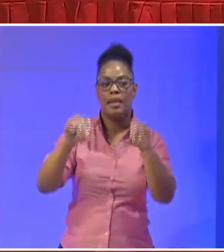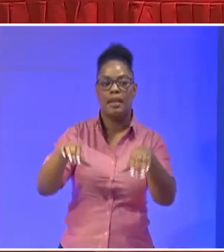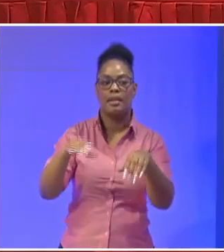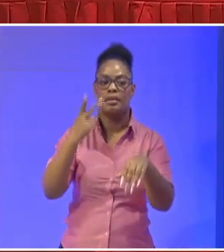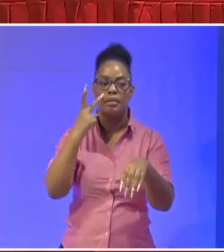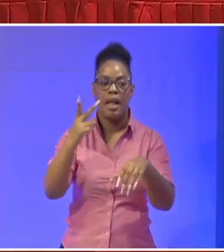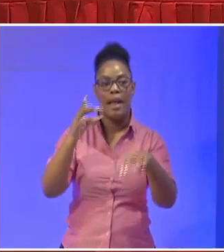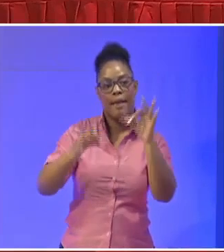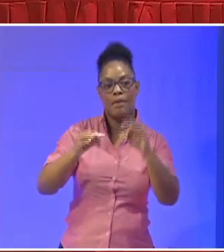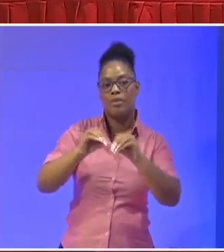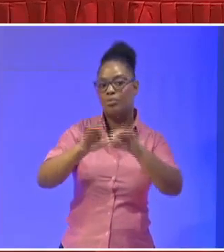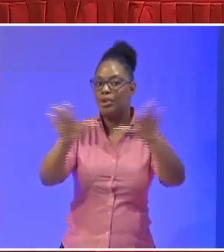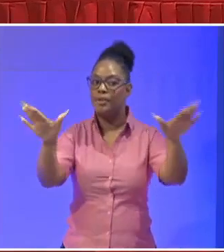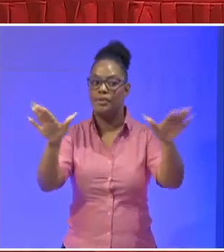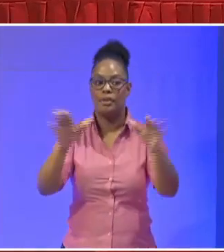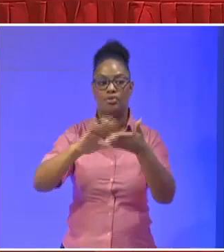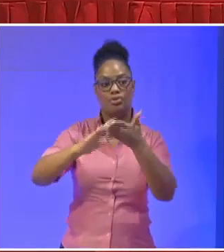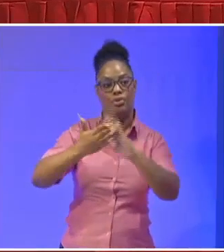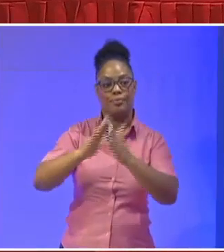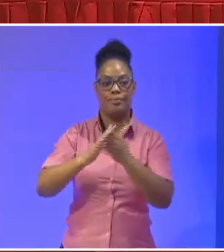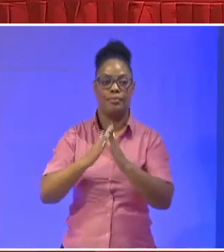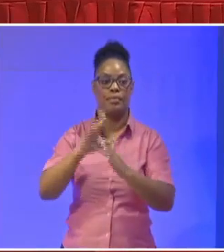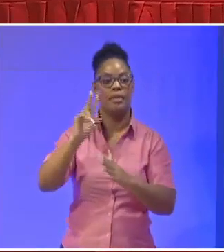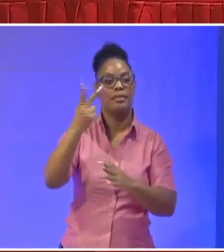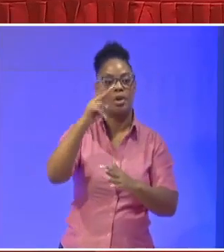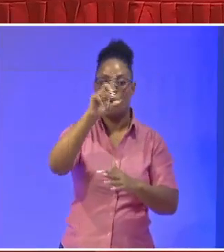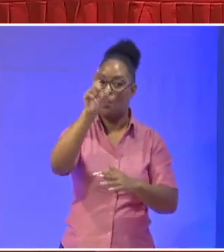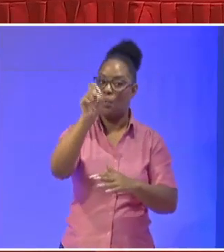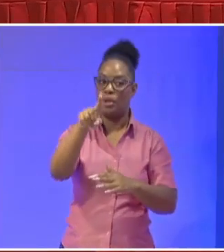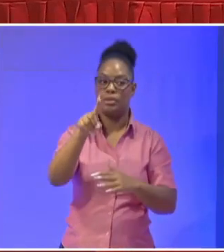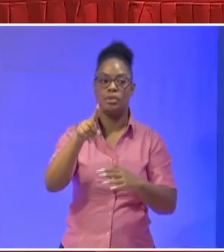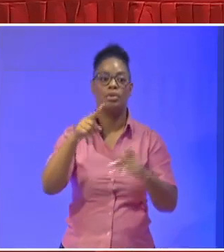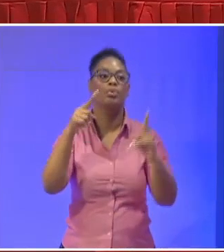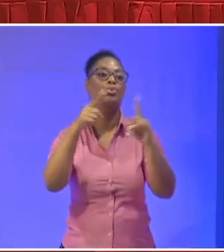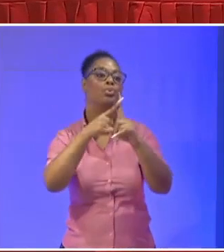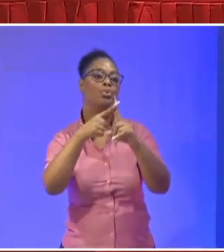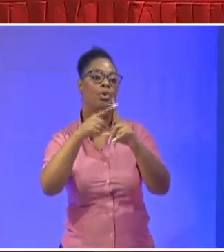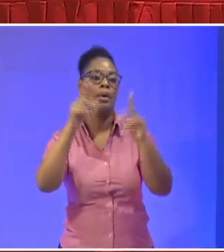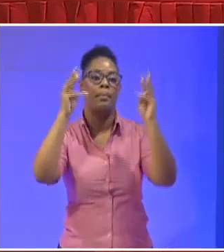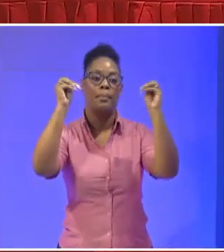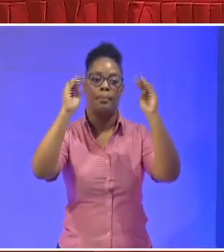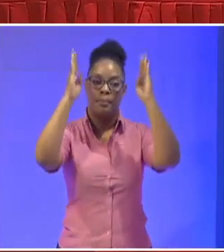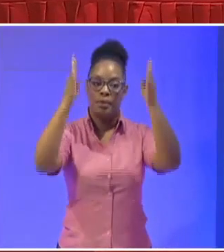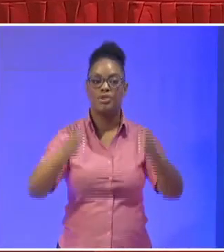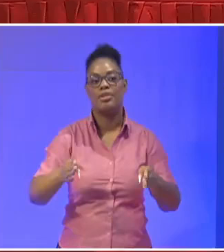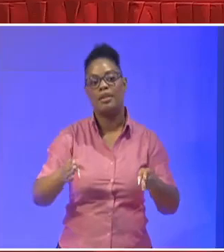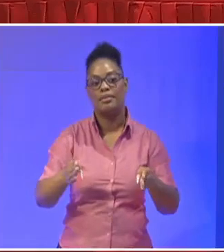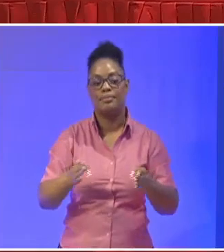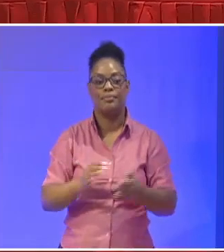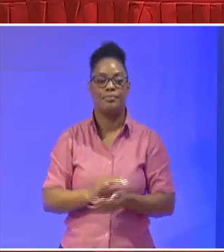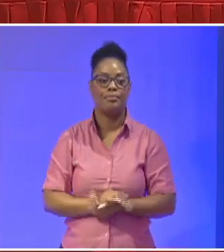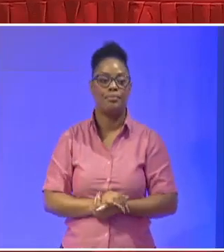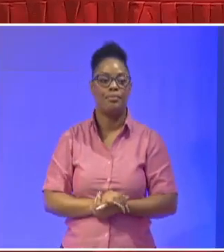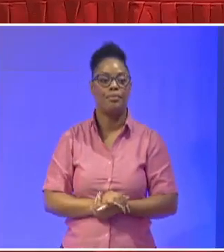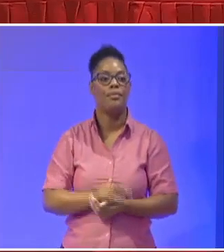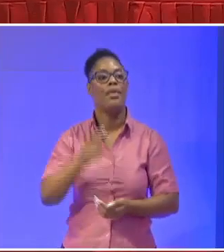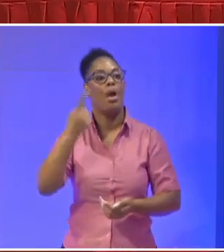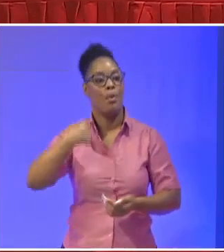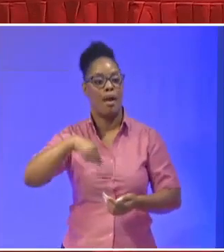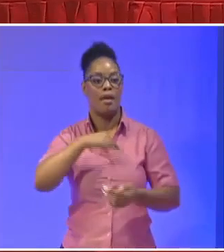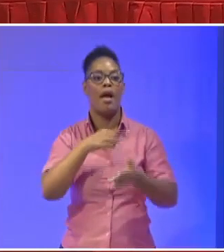is for Minister Dialsingh. Minister Dialsingh, we've been speaking for some time now about home test